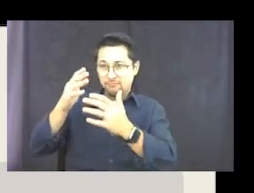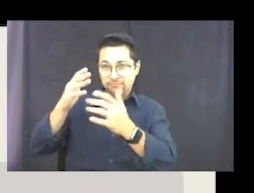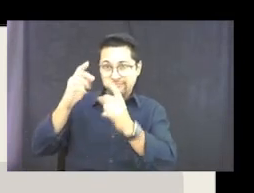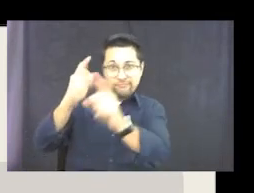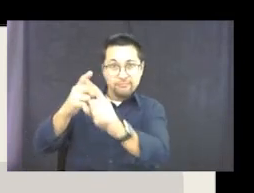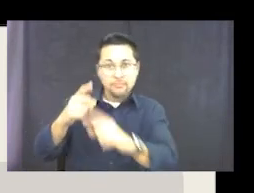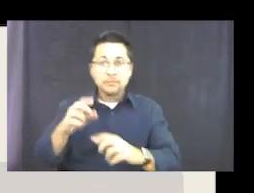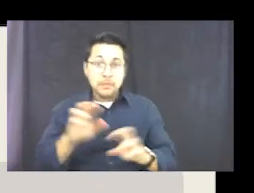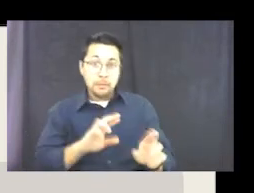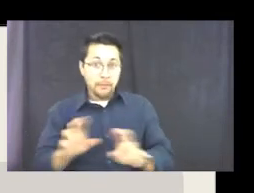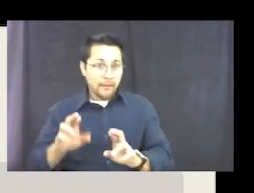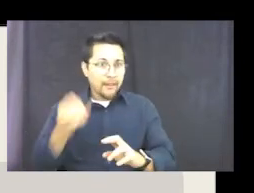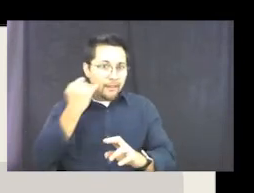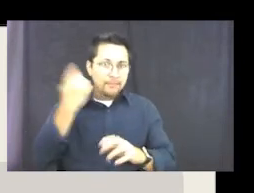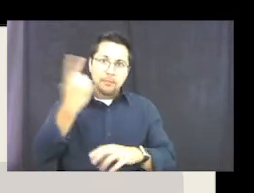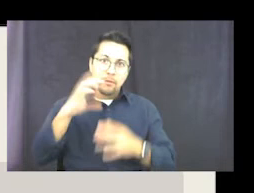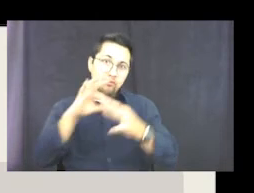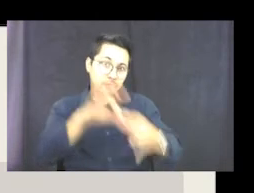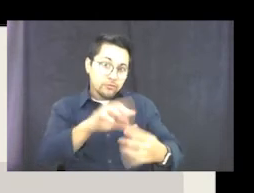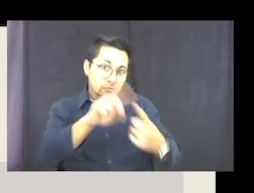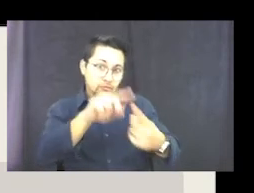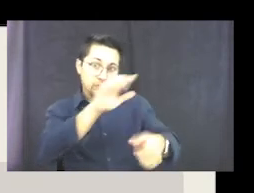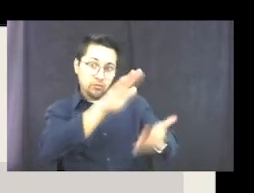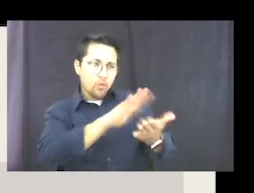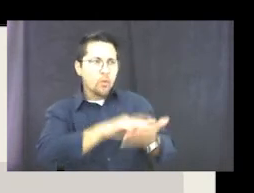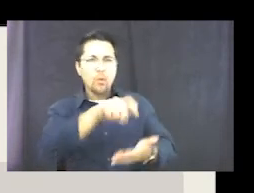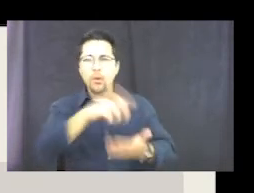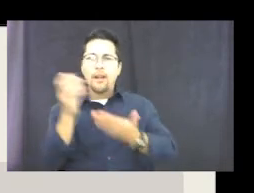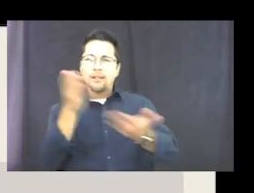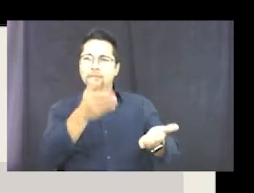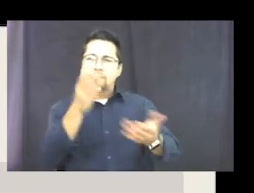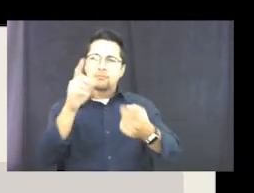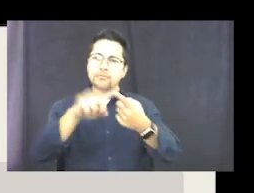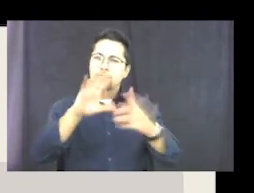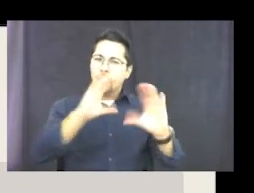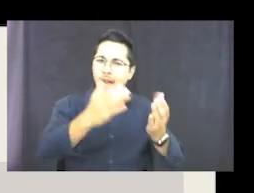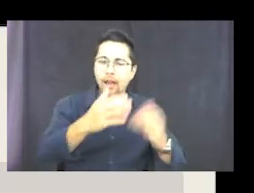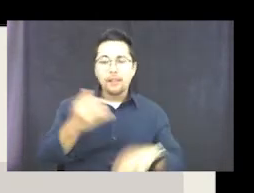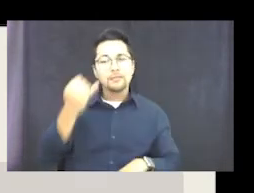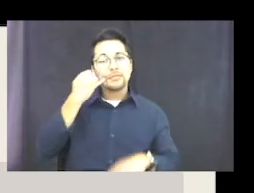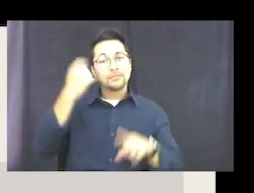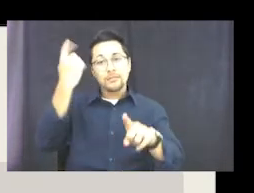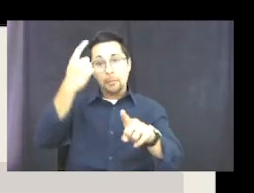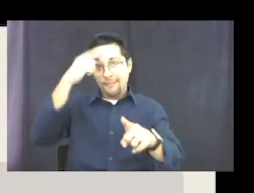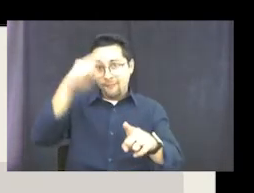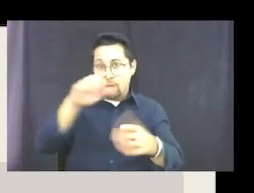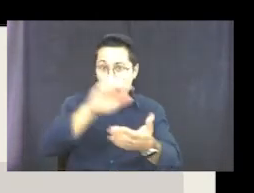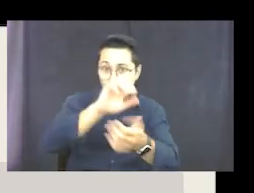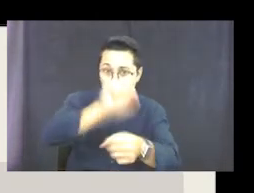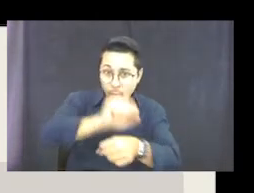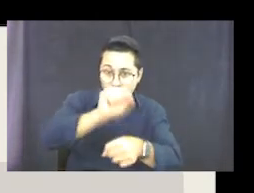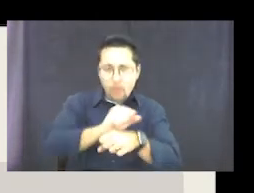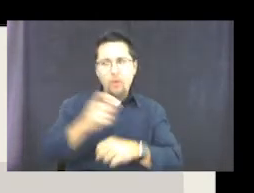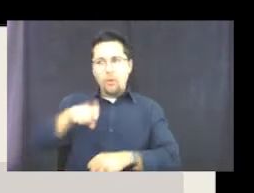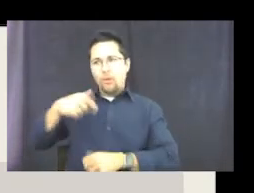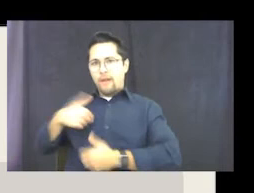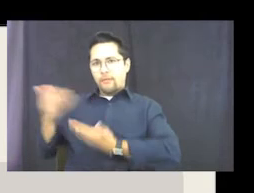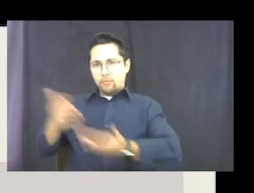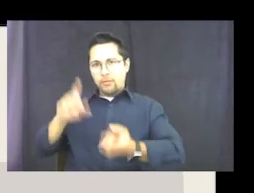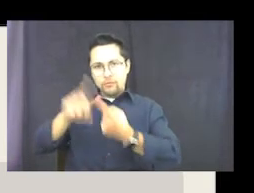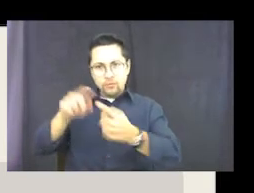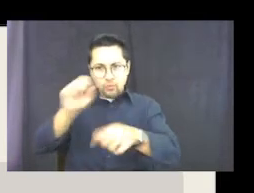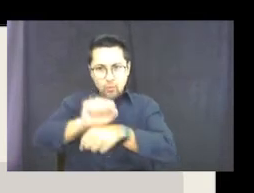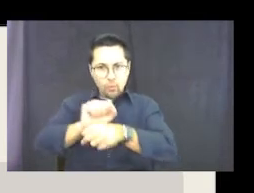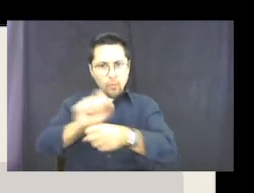be prepared, if it is something for school, what do you need to bring for class? If it is something for work, what do you need to bring to your workplace? If